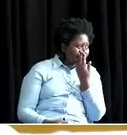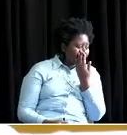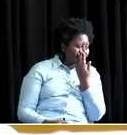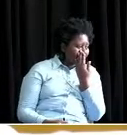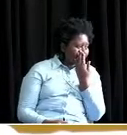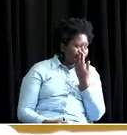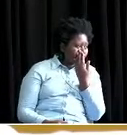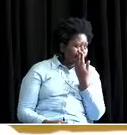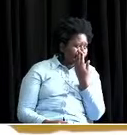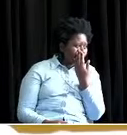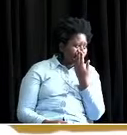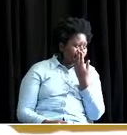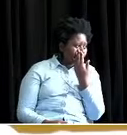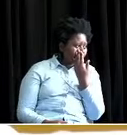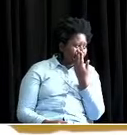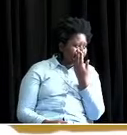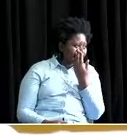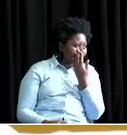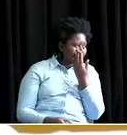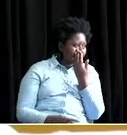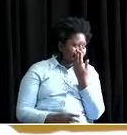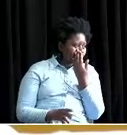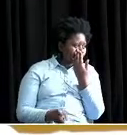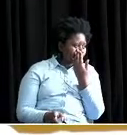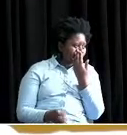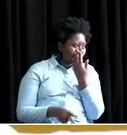Yeah, I'm told, Councillor, that the